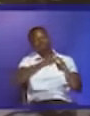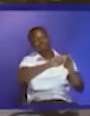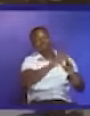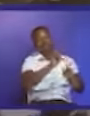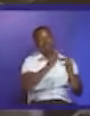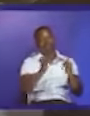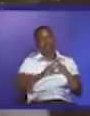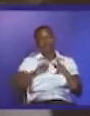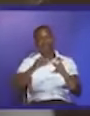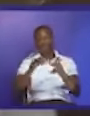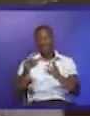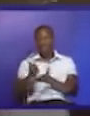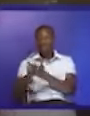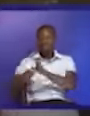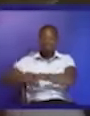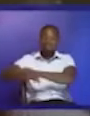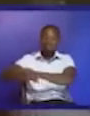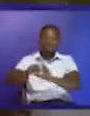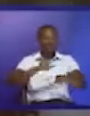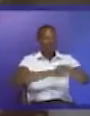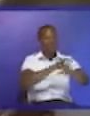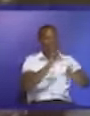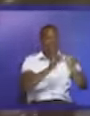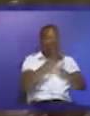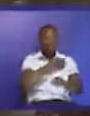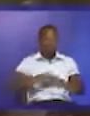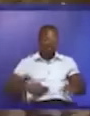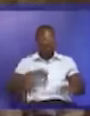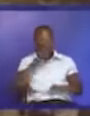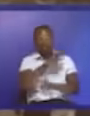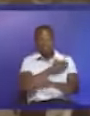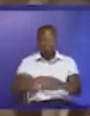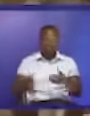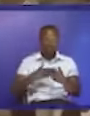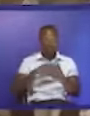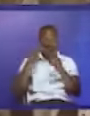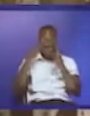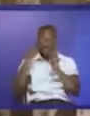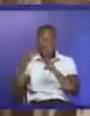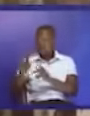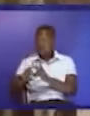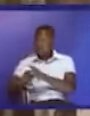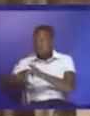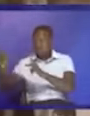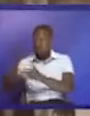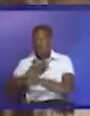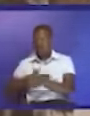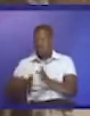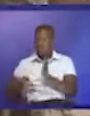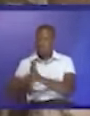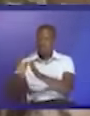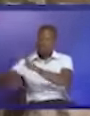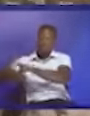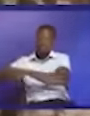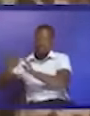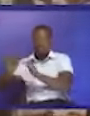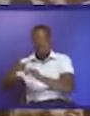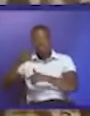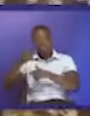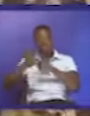Hold them whether you are an usher or not. The grace for speed. The grace for